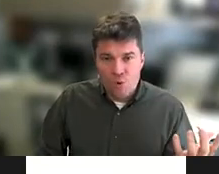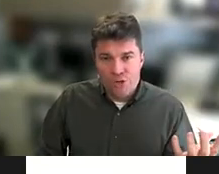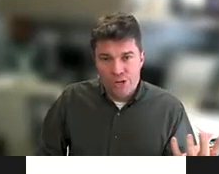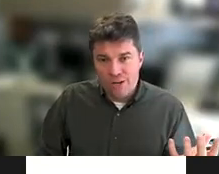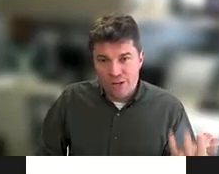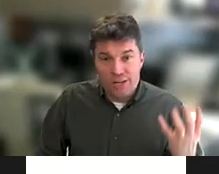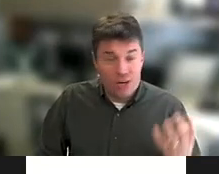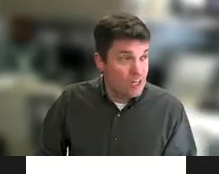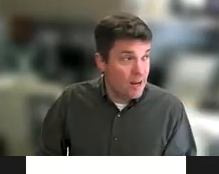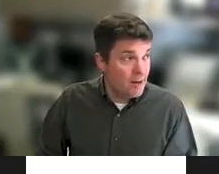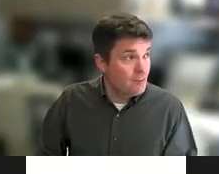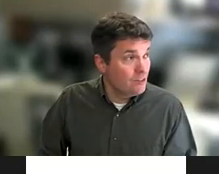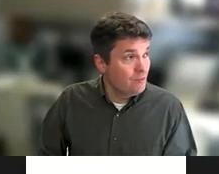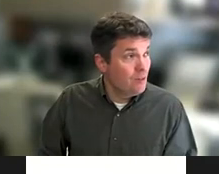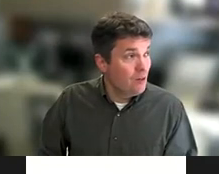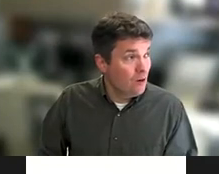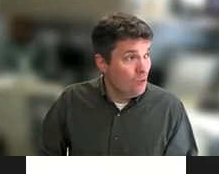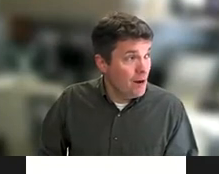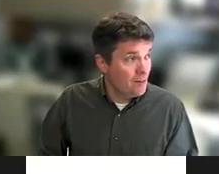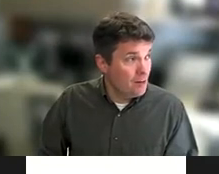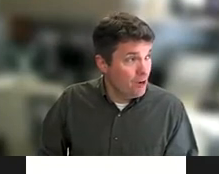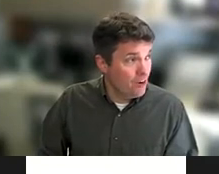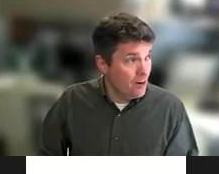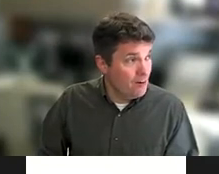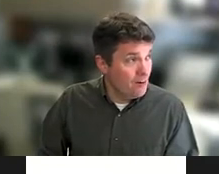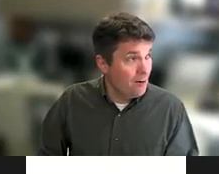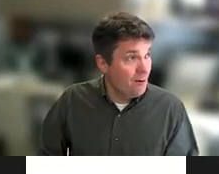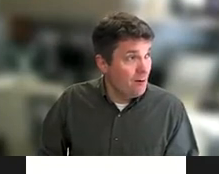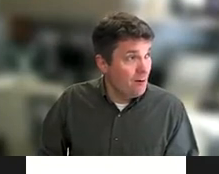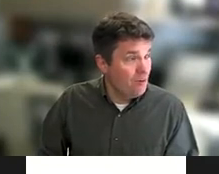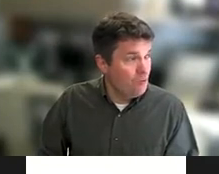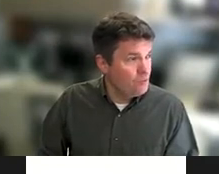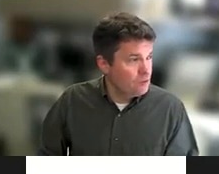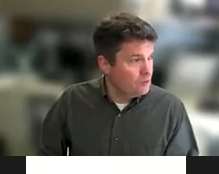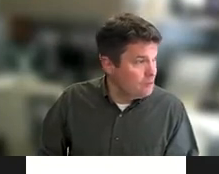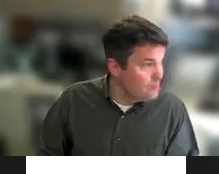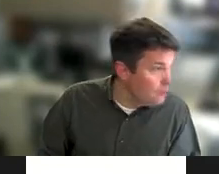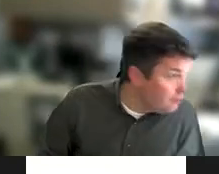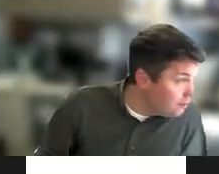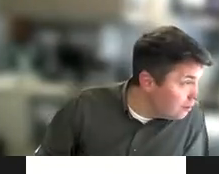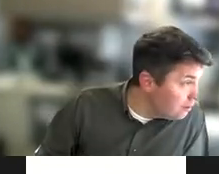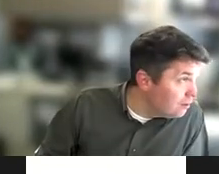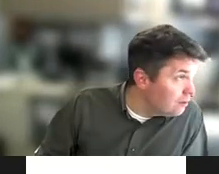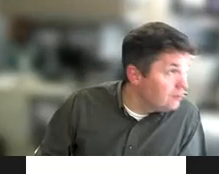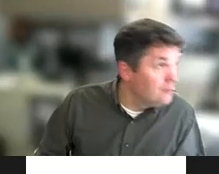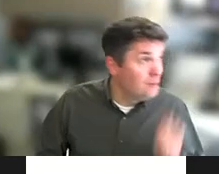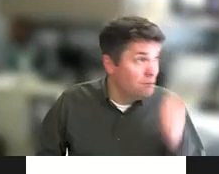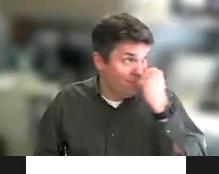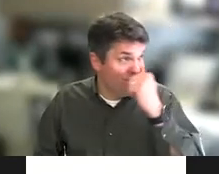removed would make it more challenging to understand. So go back to compare again. Oops.